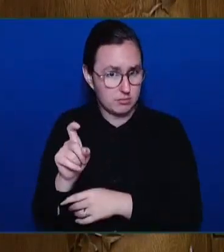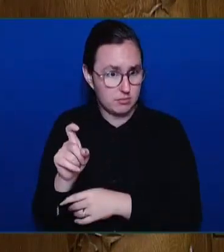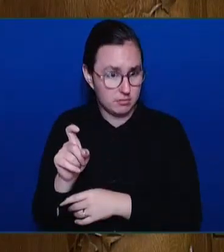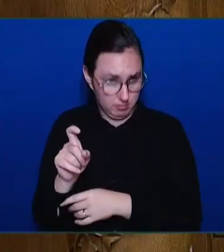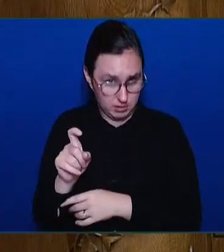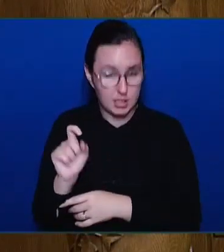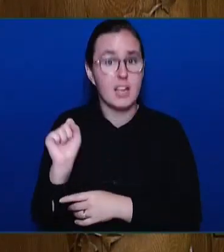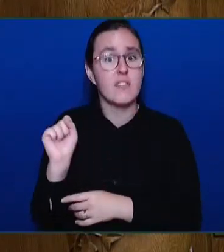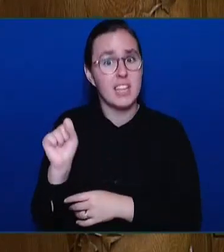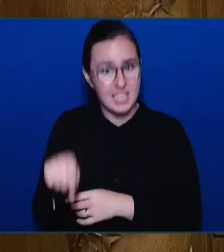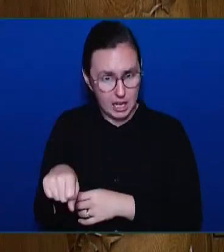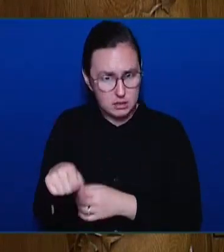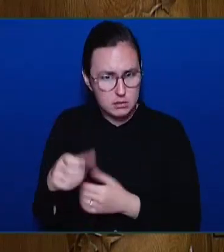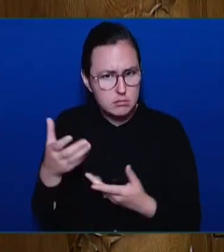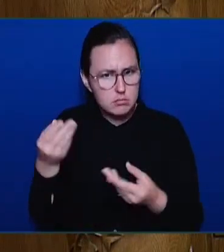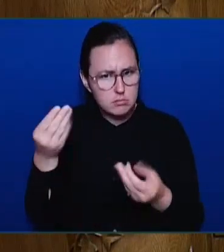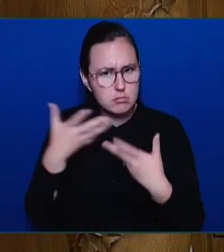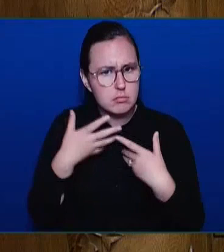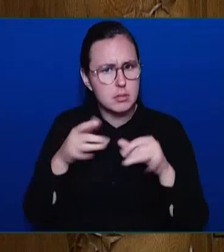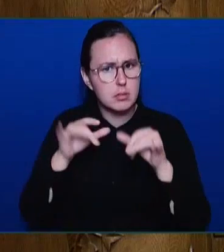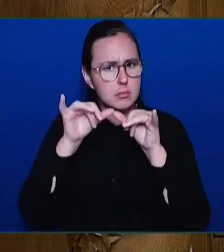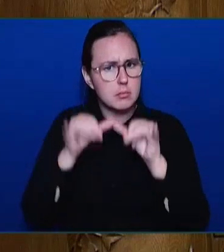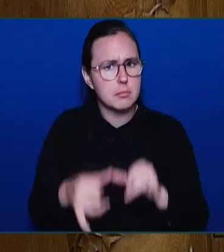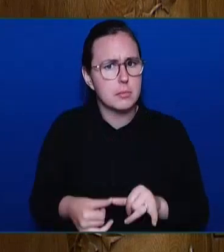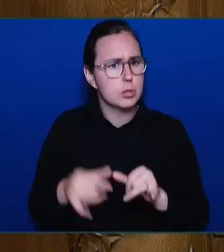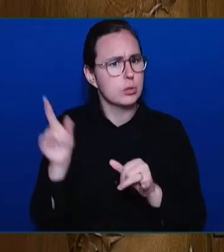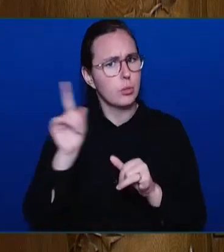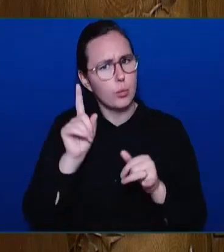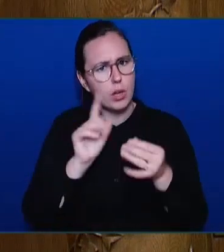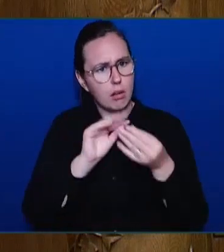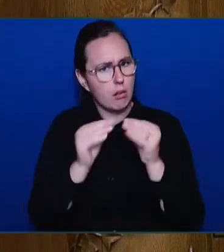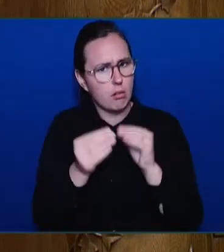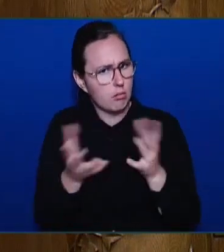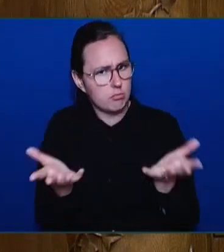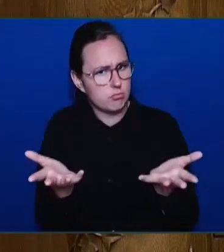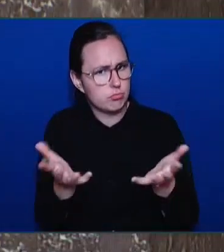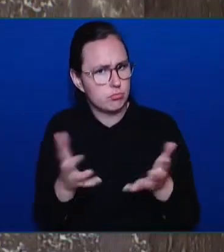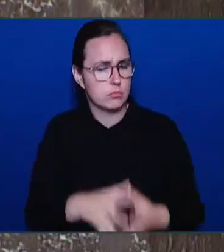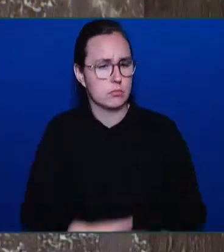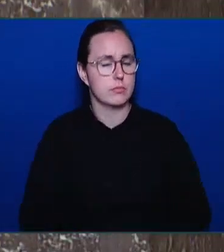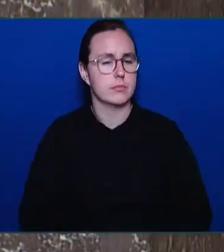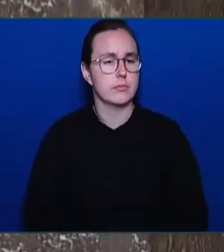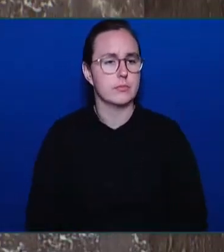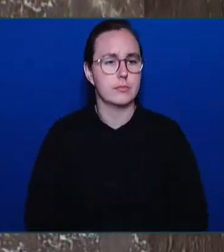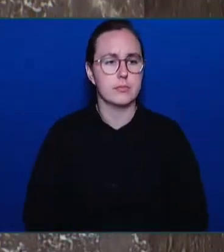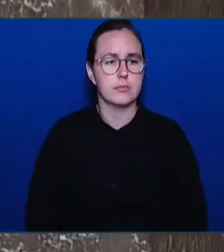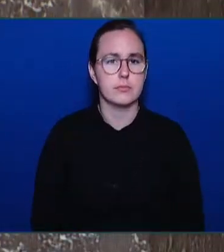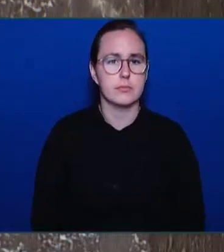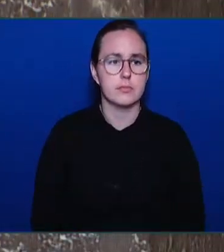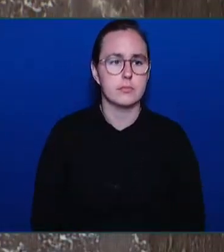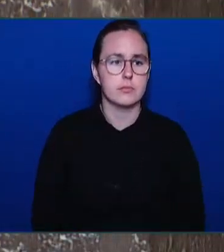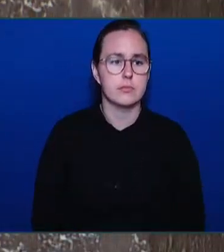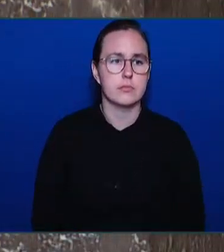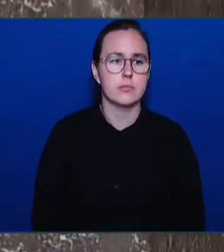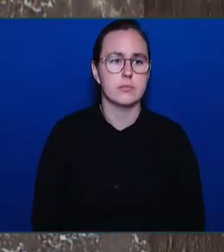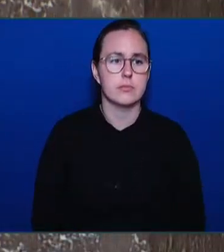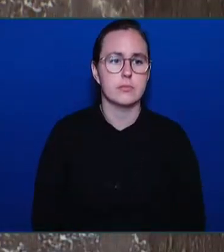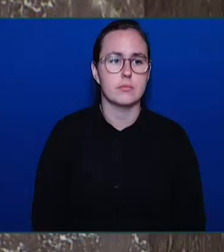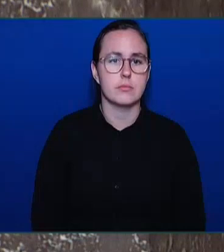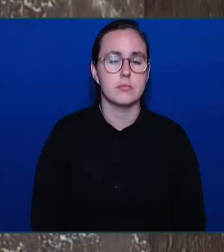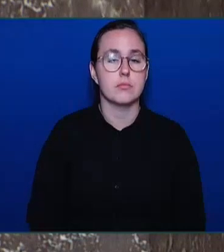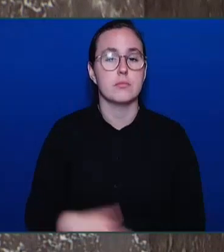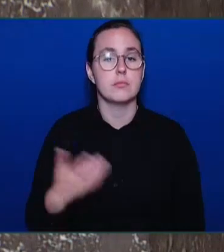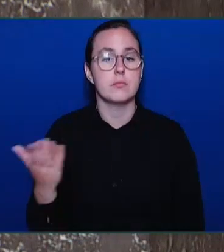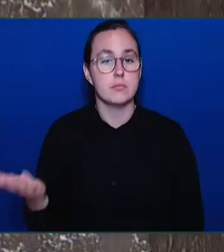Government House Leader. Thank you so much, Honourable Speaker. I appreciate the conversation